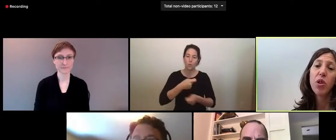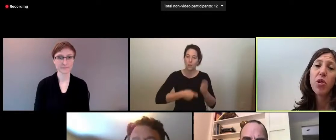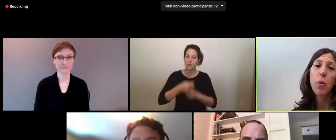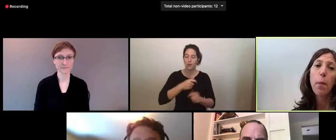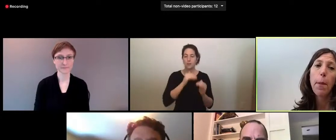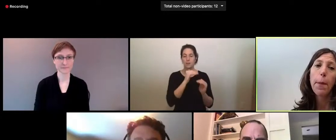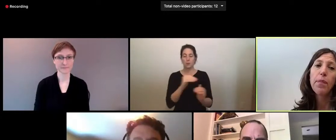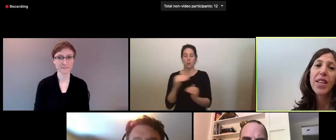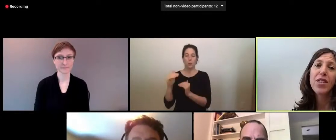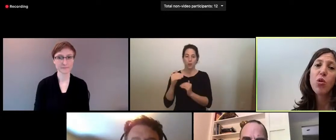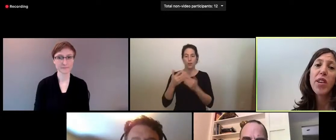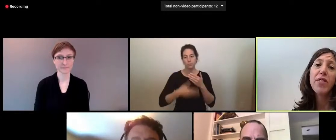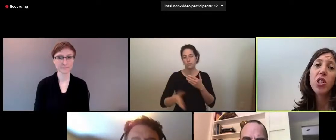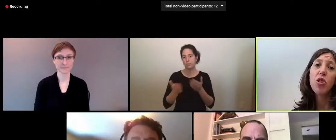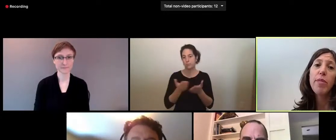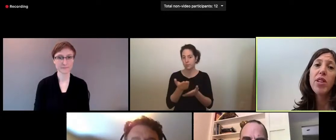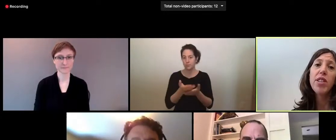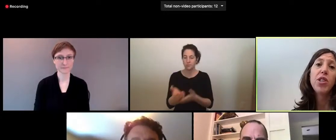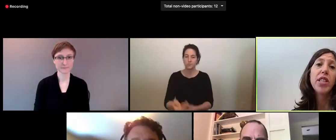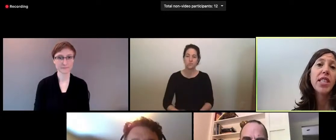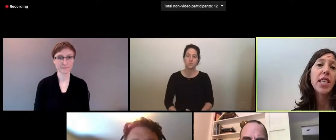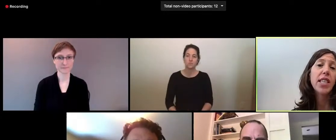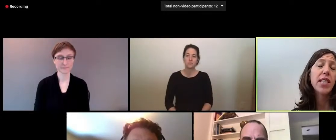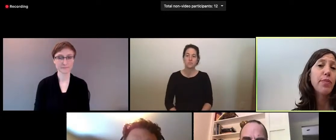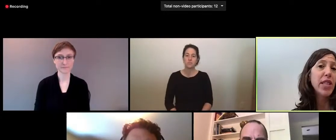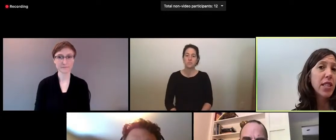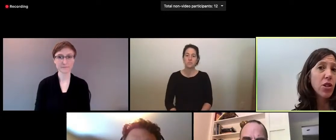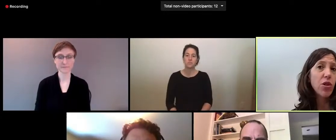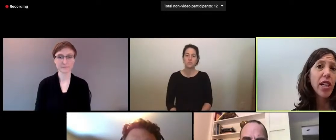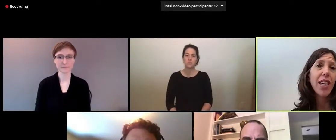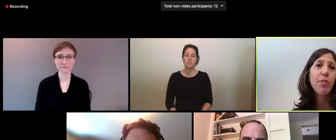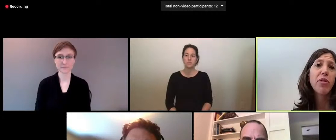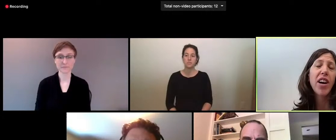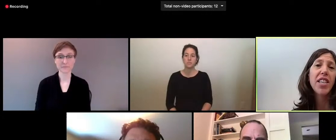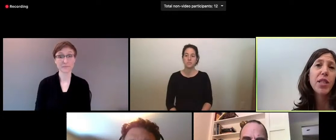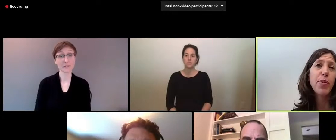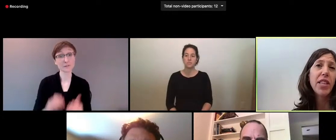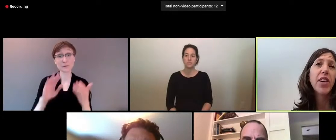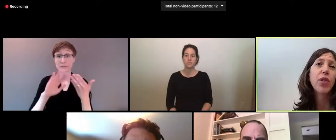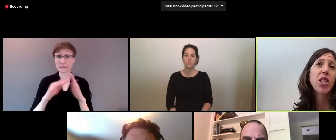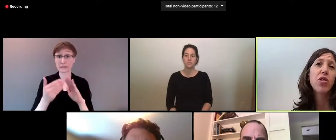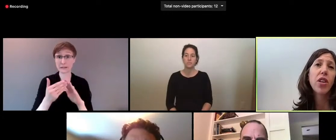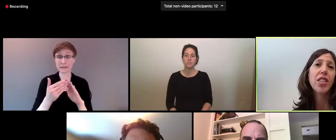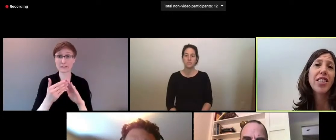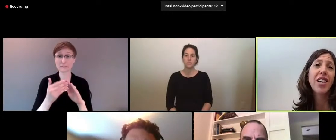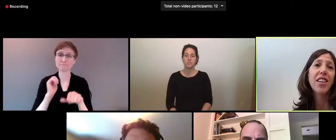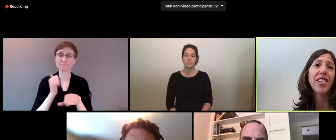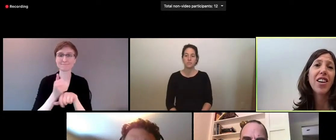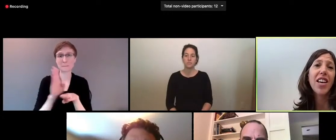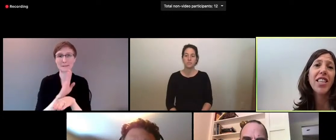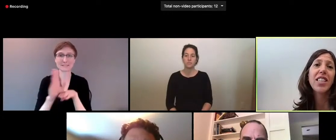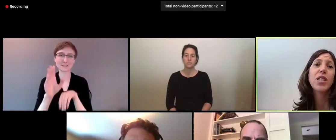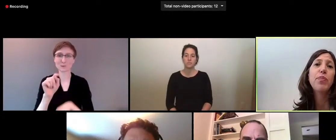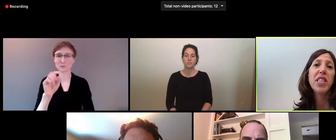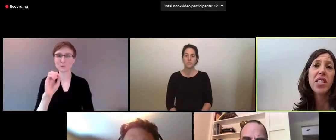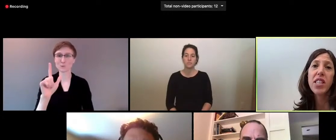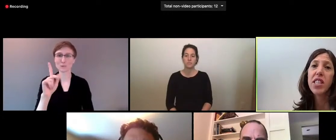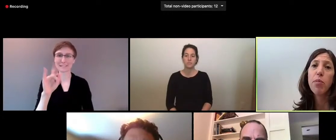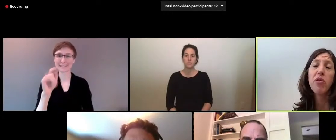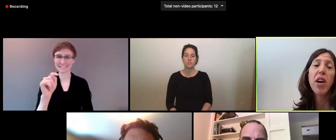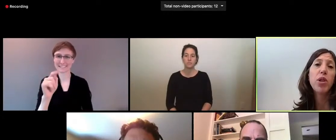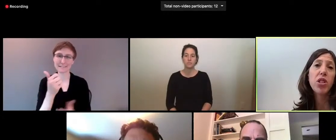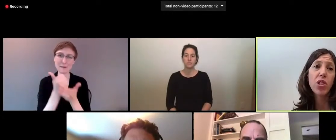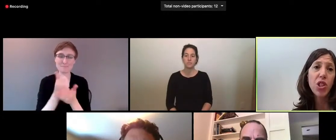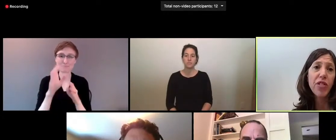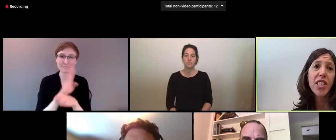sécurité. So we've contributed to the city's business toolkit, provided specific restaurant guidance,